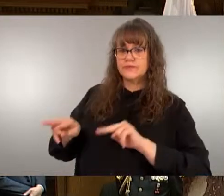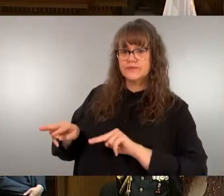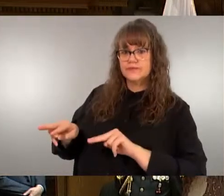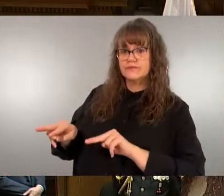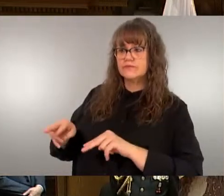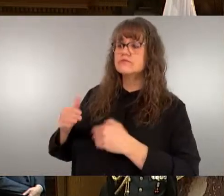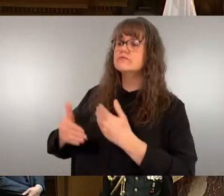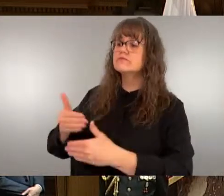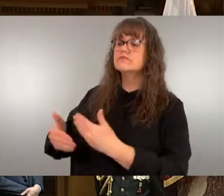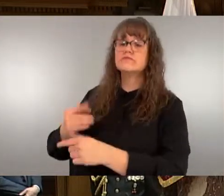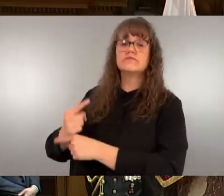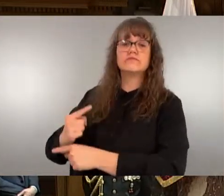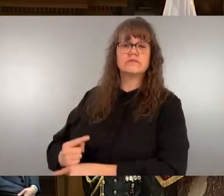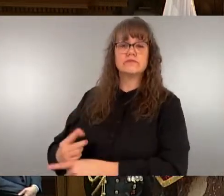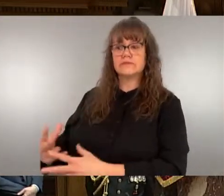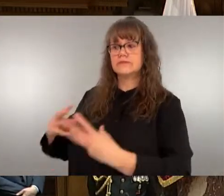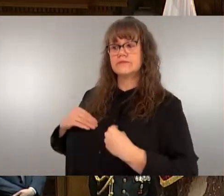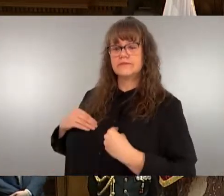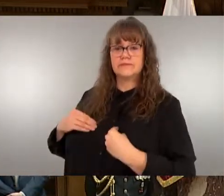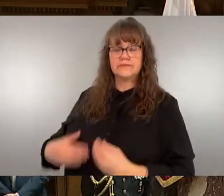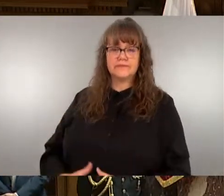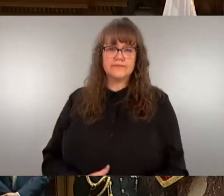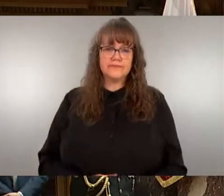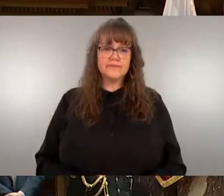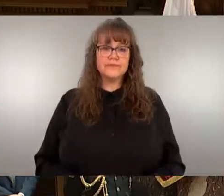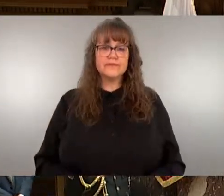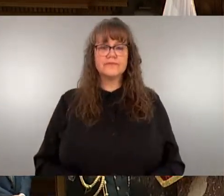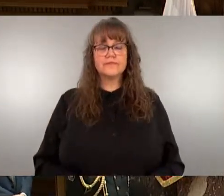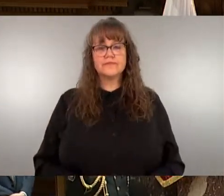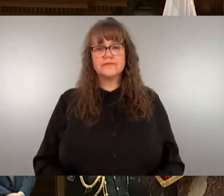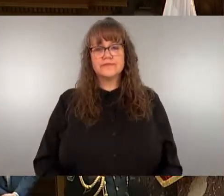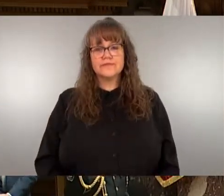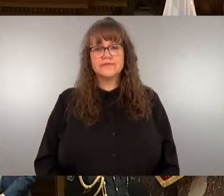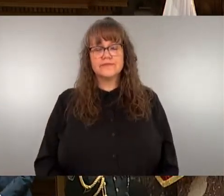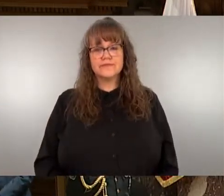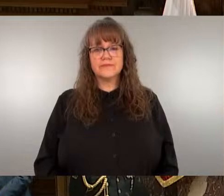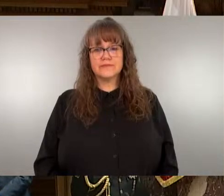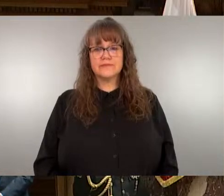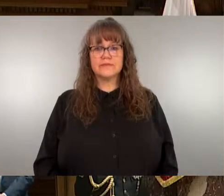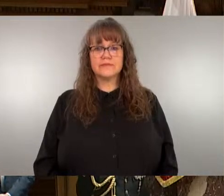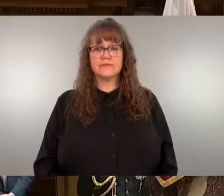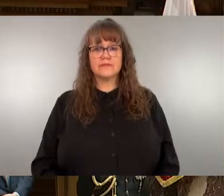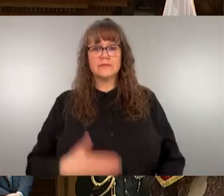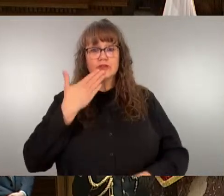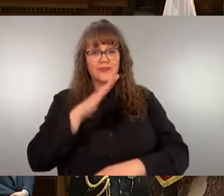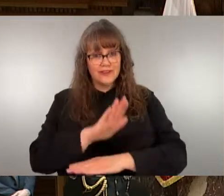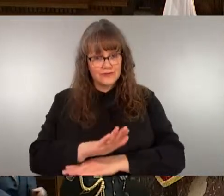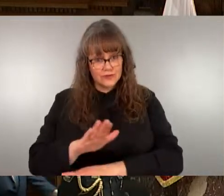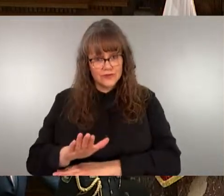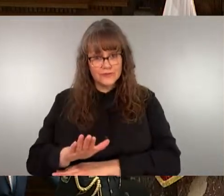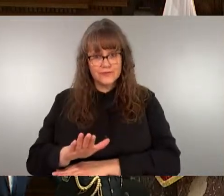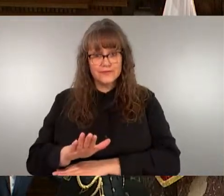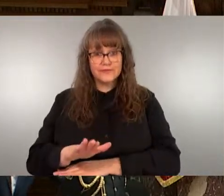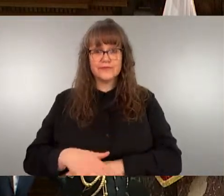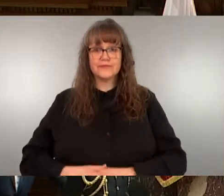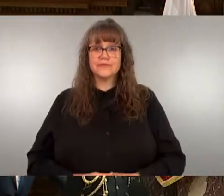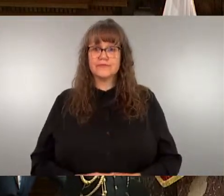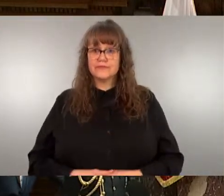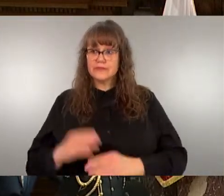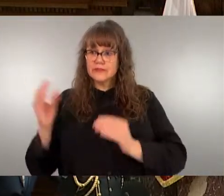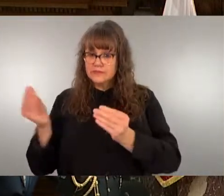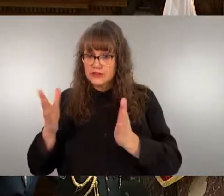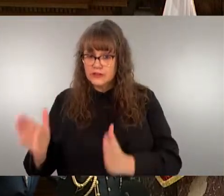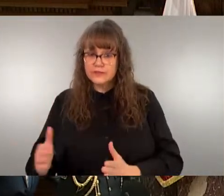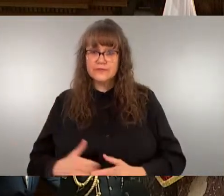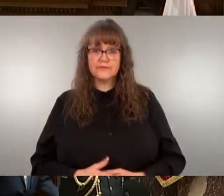Good afternoon, Mr. Speaker, honorable members, elders, chiefs, veterans, uniformed service